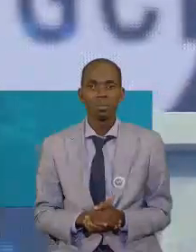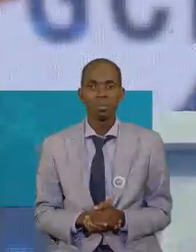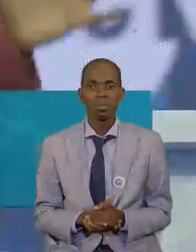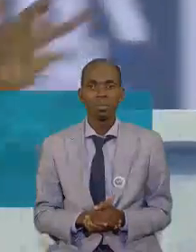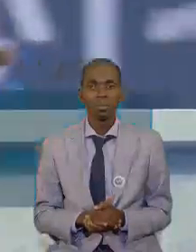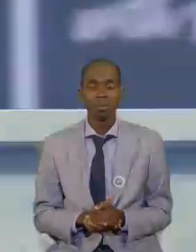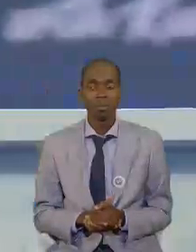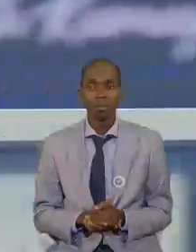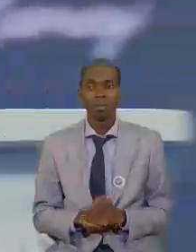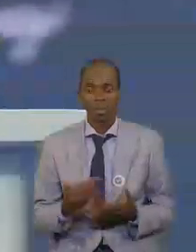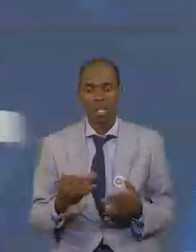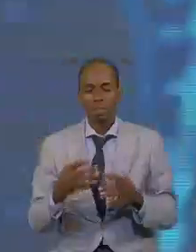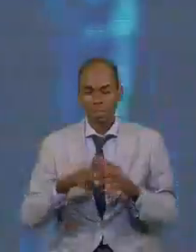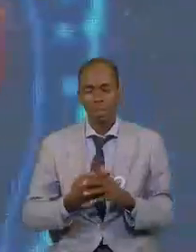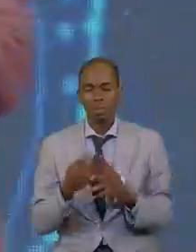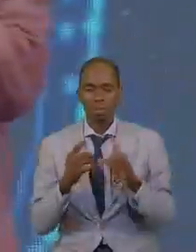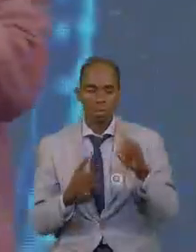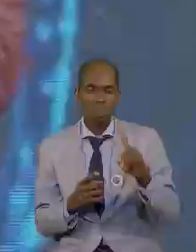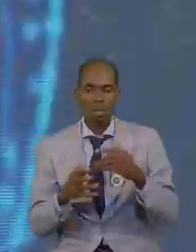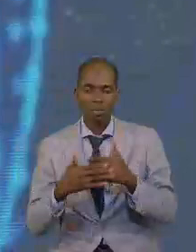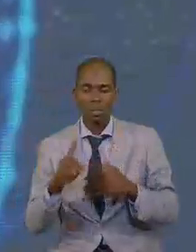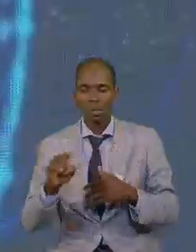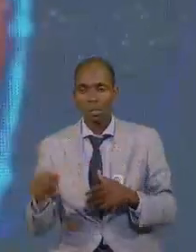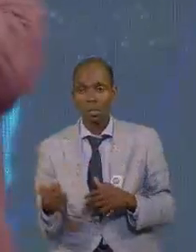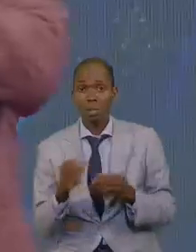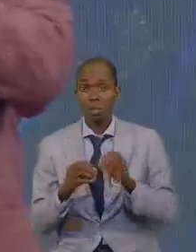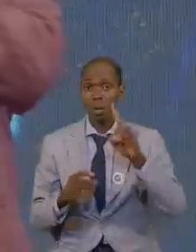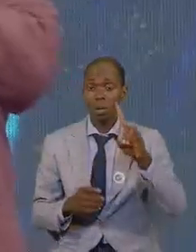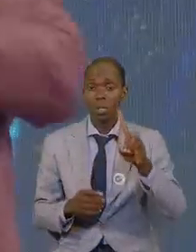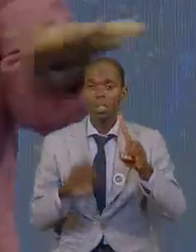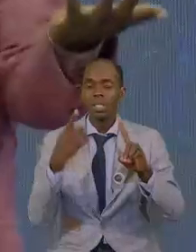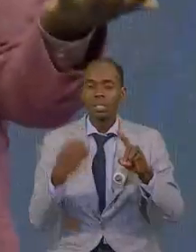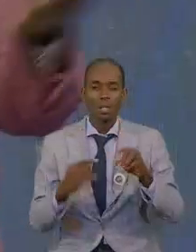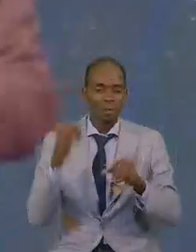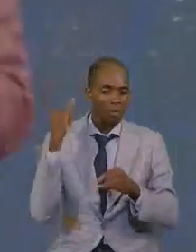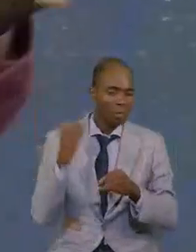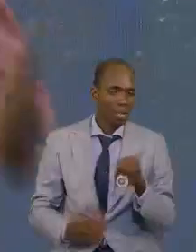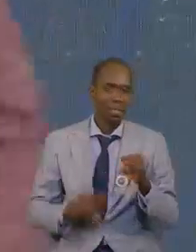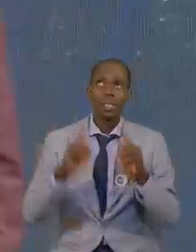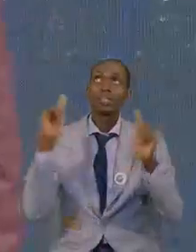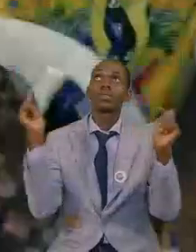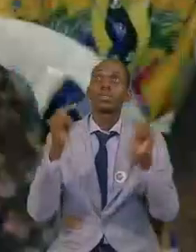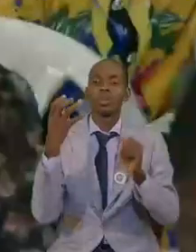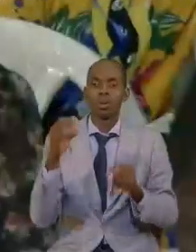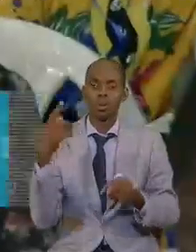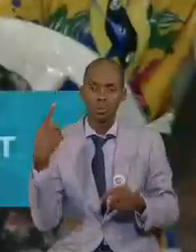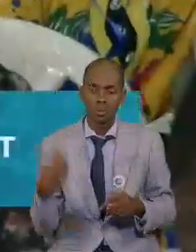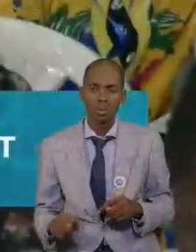Let's take them one by one. Number one is the final triumph of the preeminent Prince of